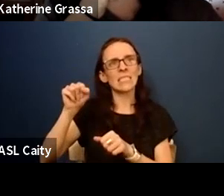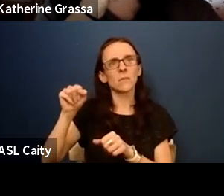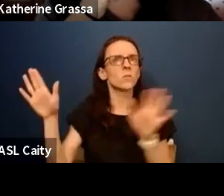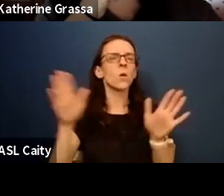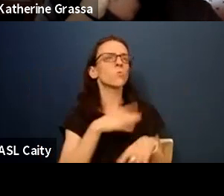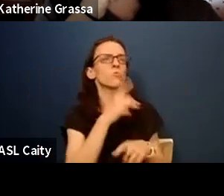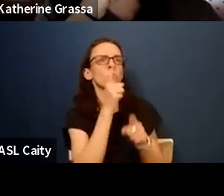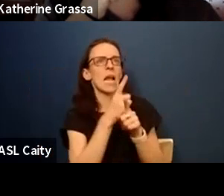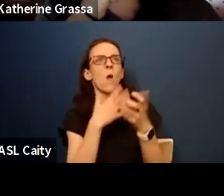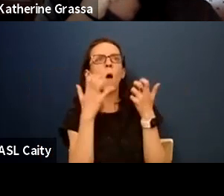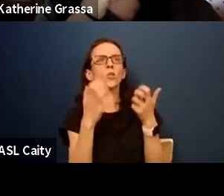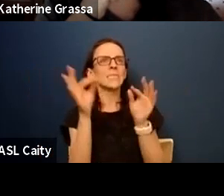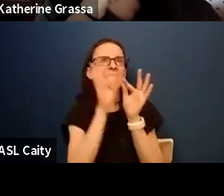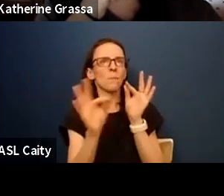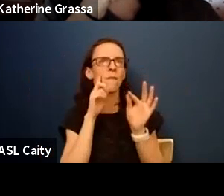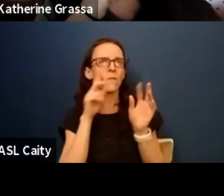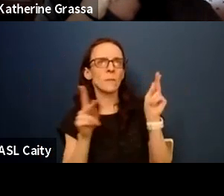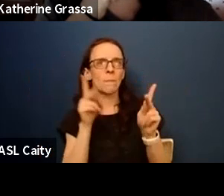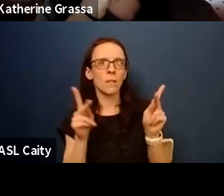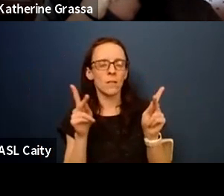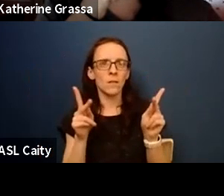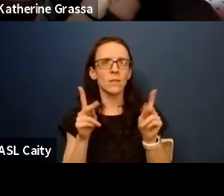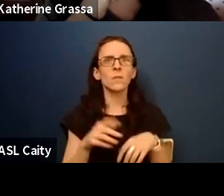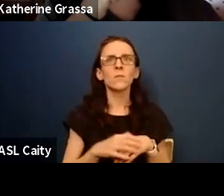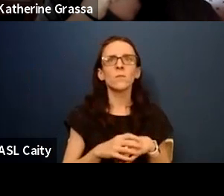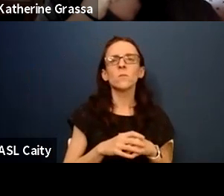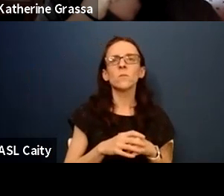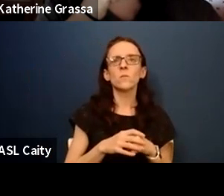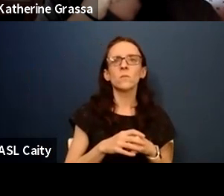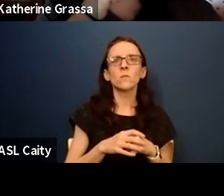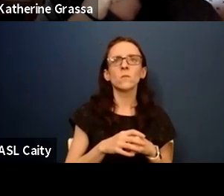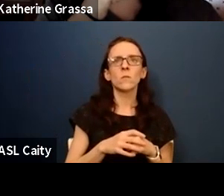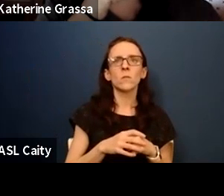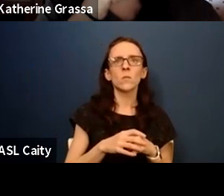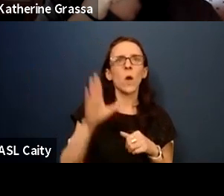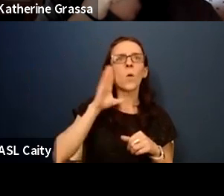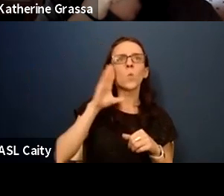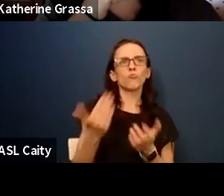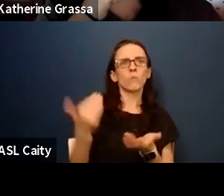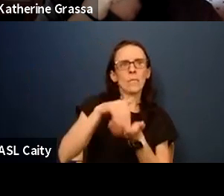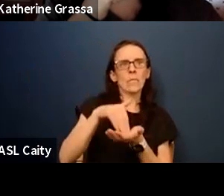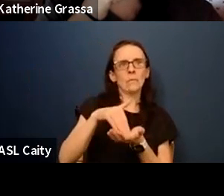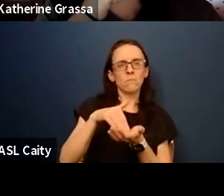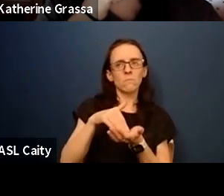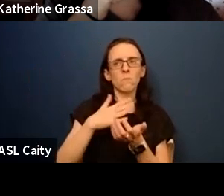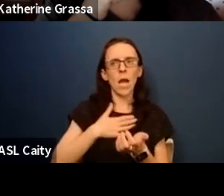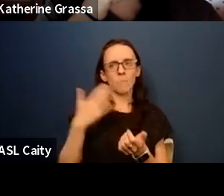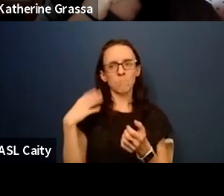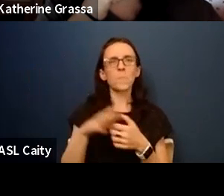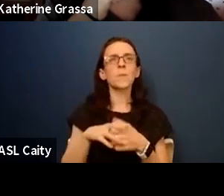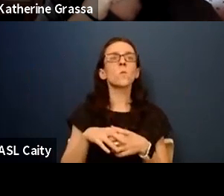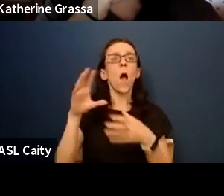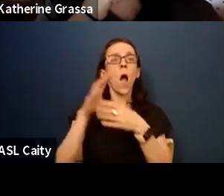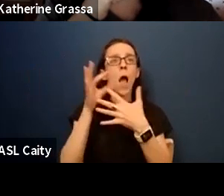simple for people. Right. So let me repeat what I stated initially. So option